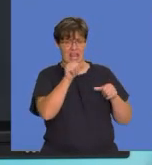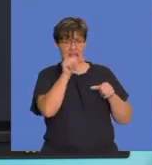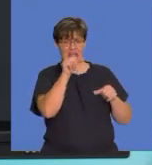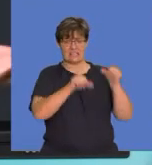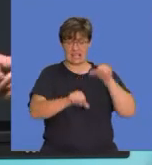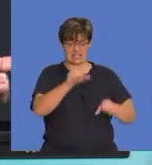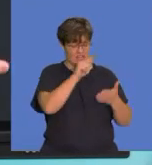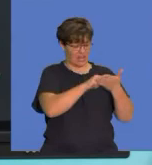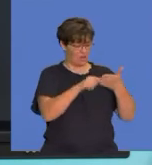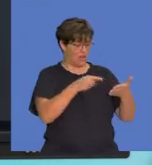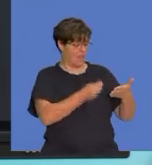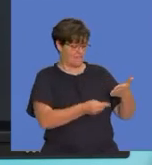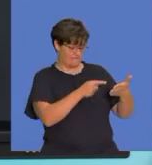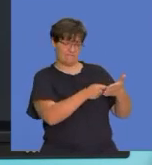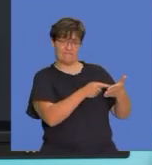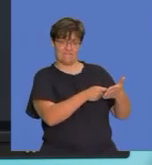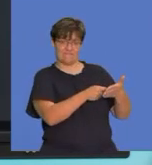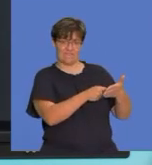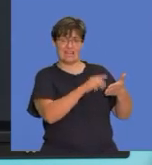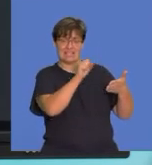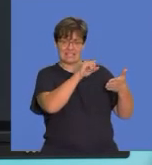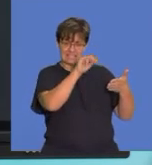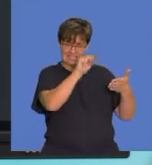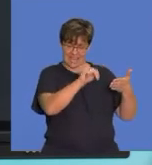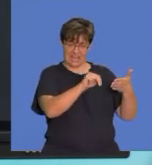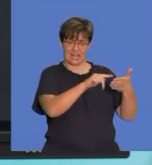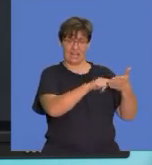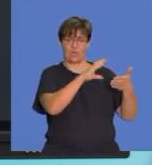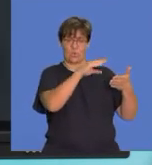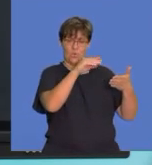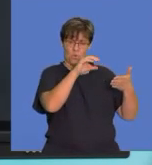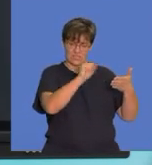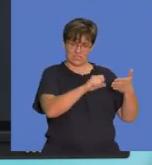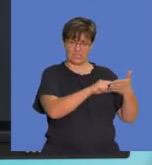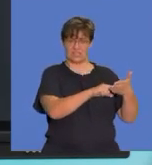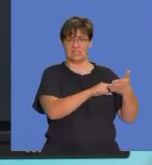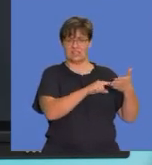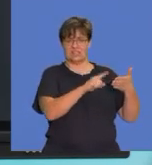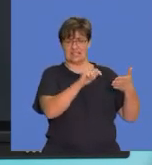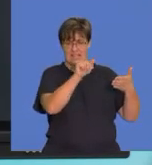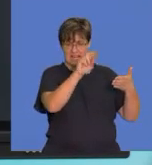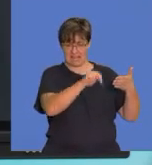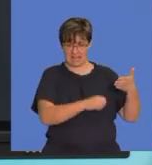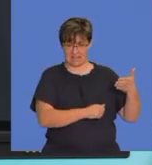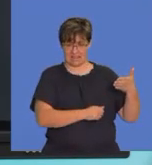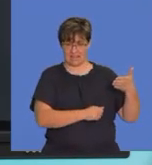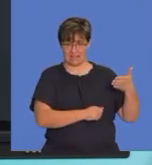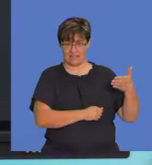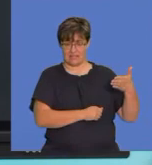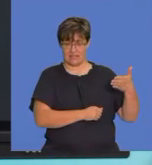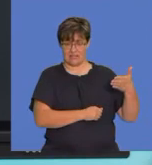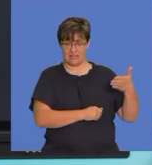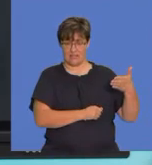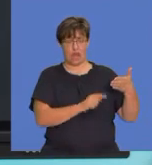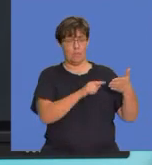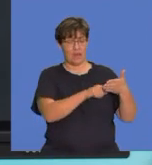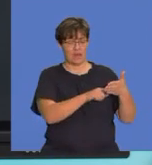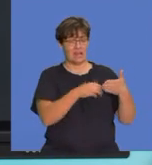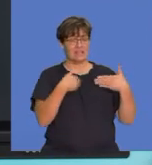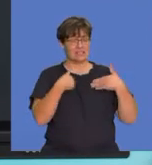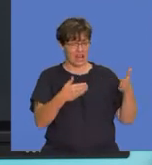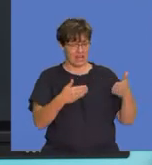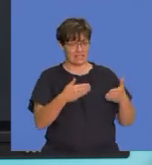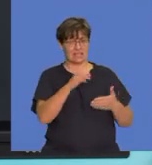now, any scientific calculator for that matter, I promise you, you will see them. They are written cos,